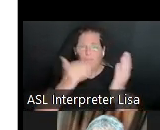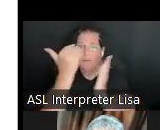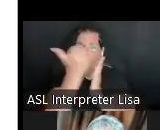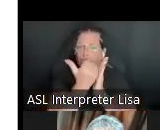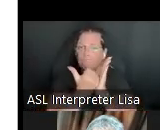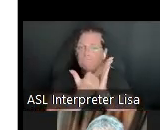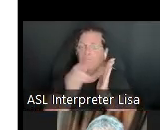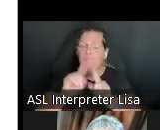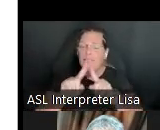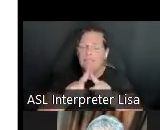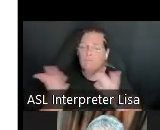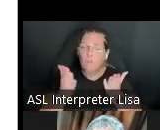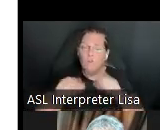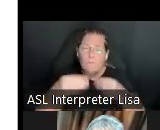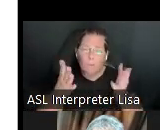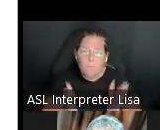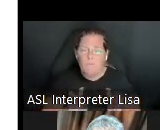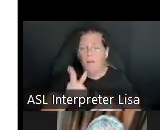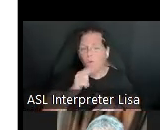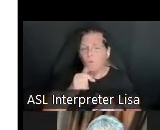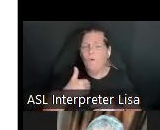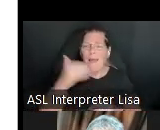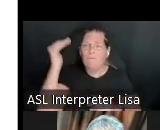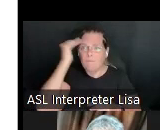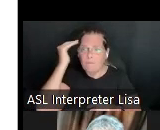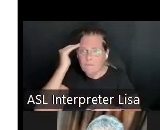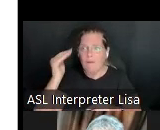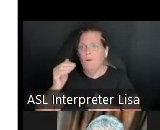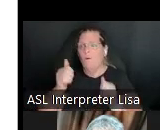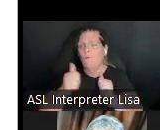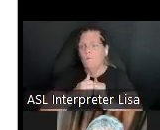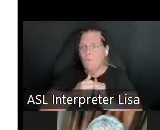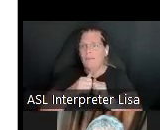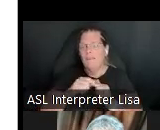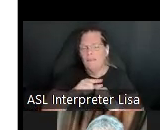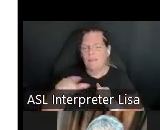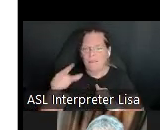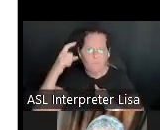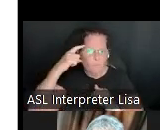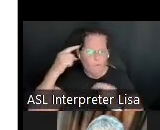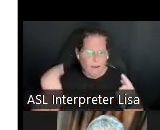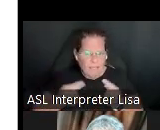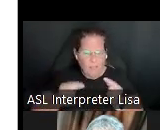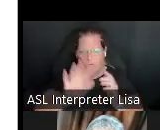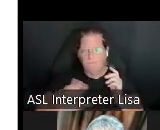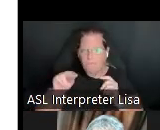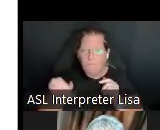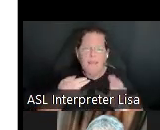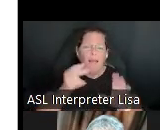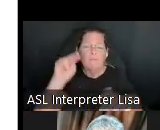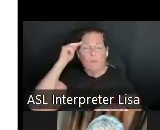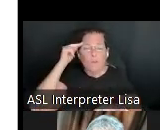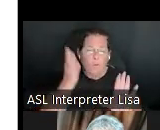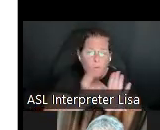various service providers who have some familiarity with brain injury throughout the state. So there are some neuropsychs included in